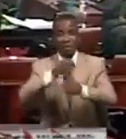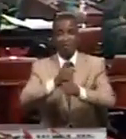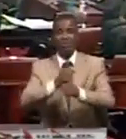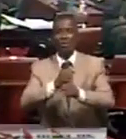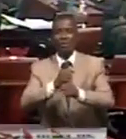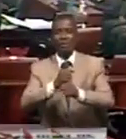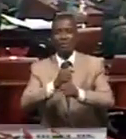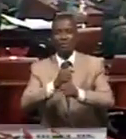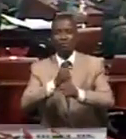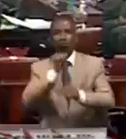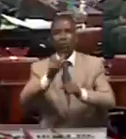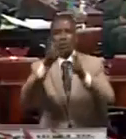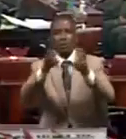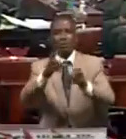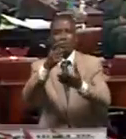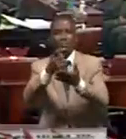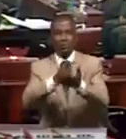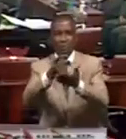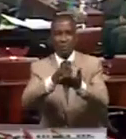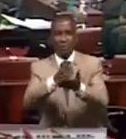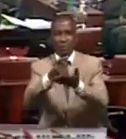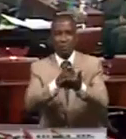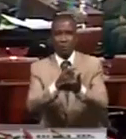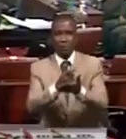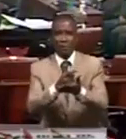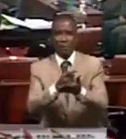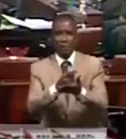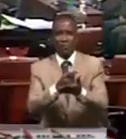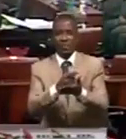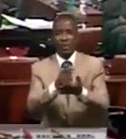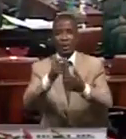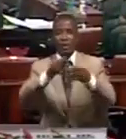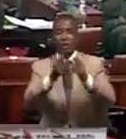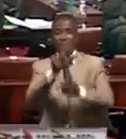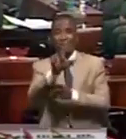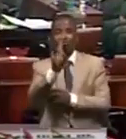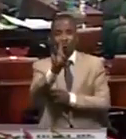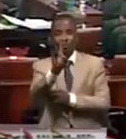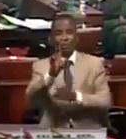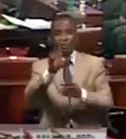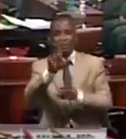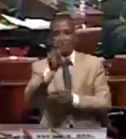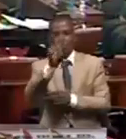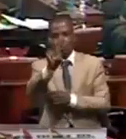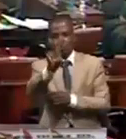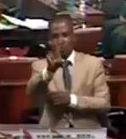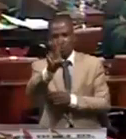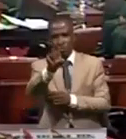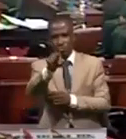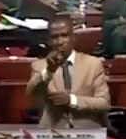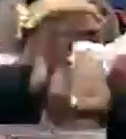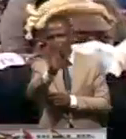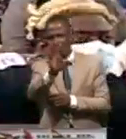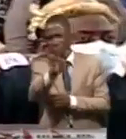and not at the case management. The order is made on the order 32. Yeah, the application for direction stage. But my lord, that is